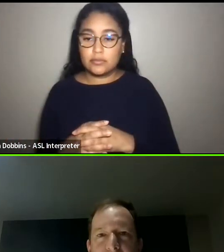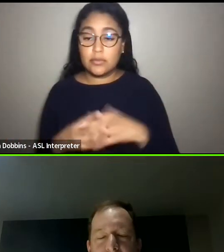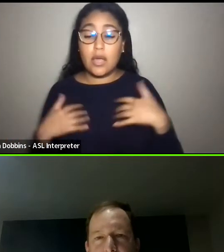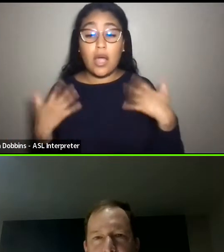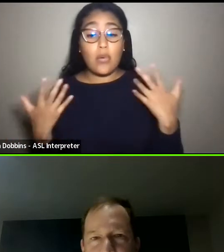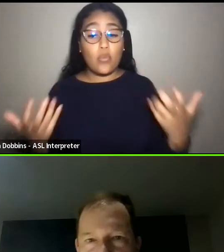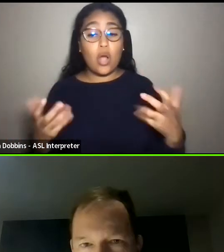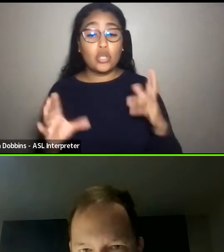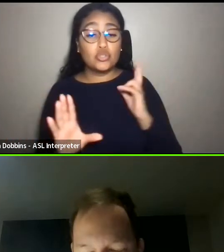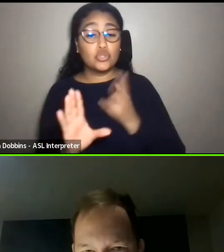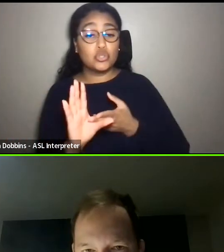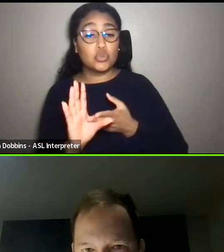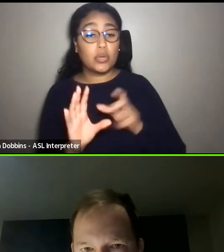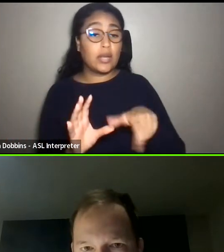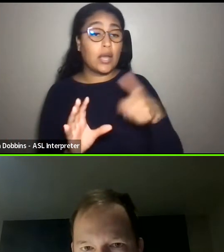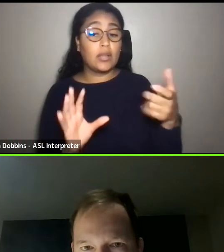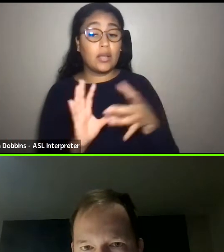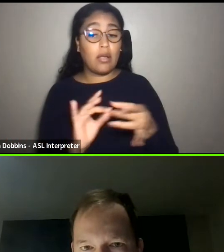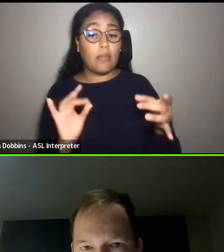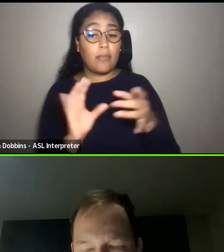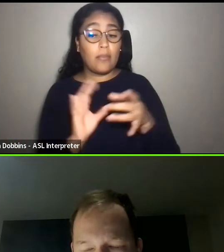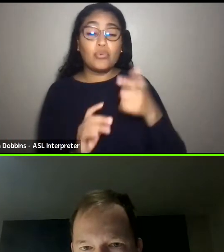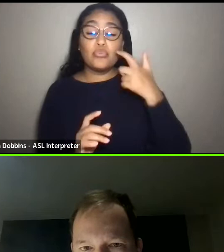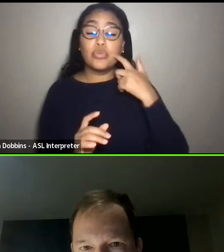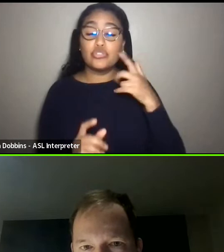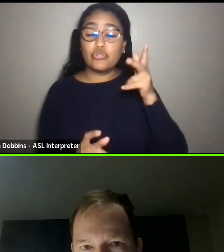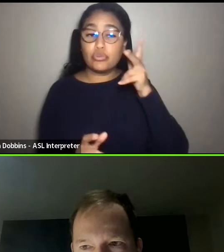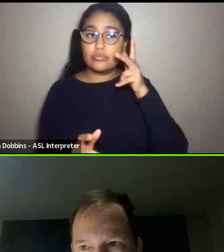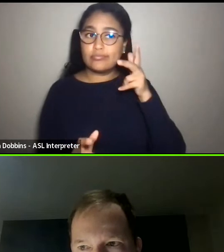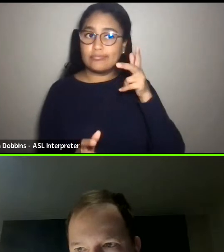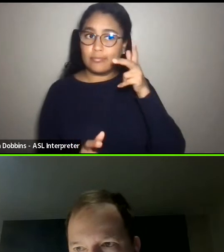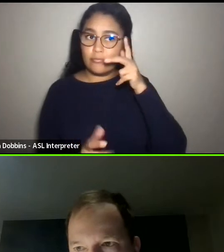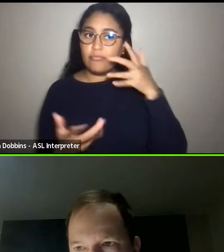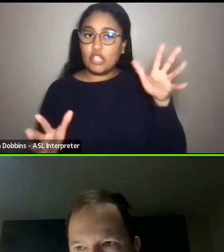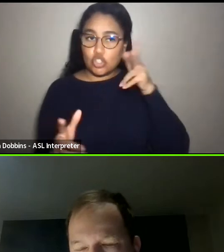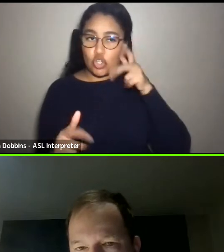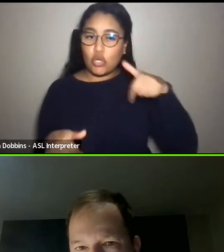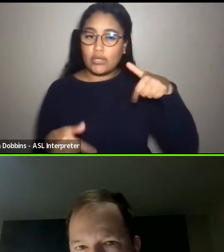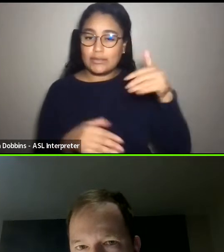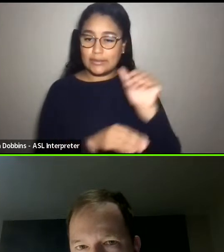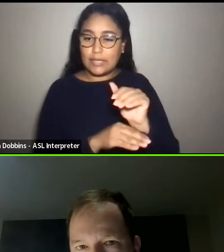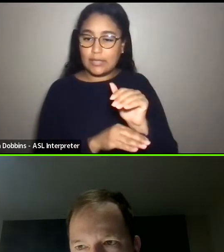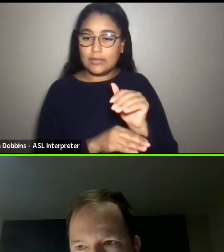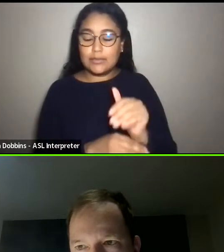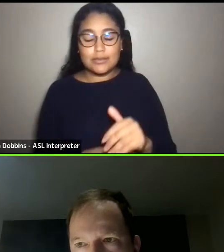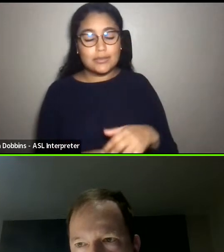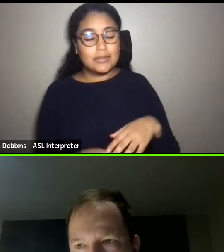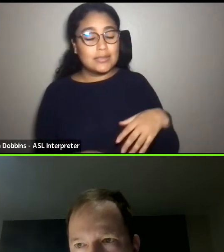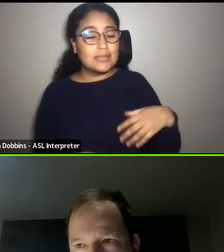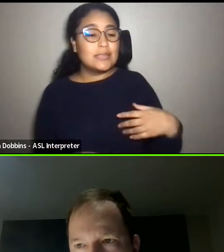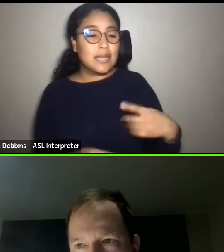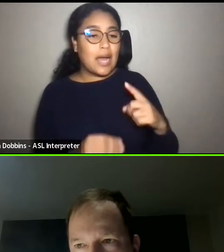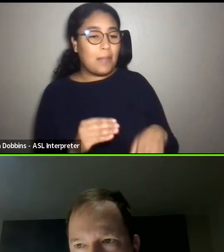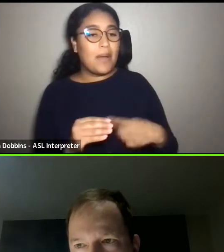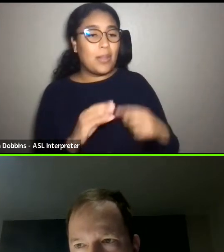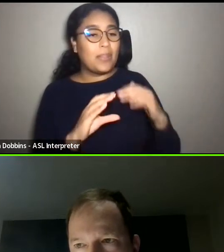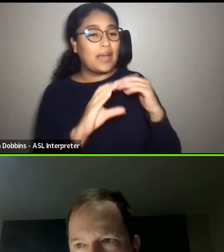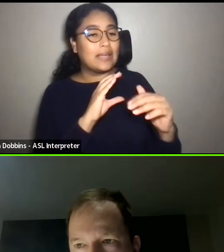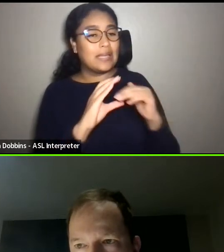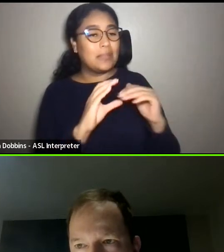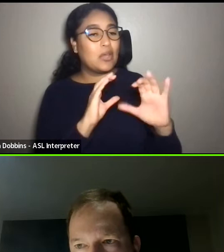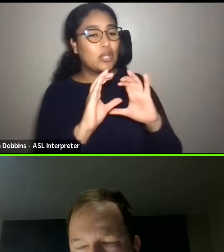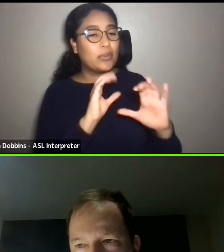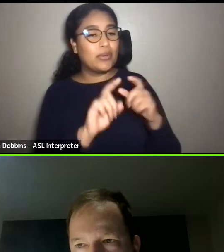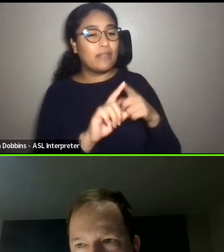to join the comments of that I've heard earlier tonight in disappointment by the email communication